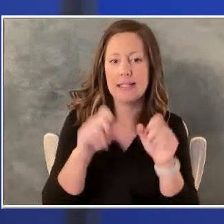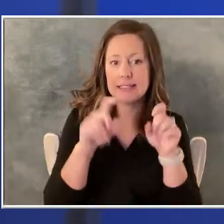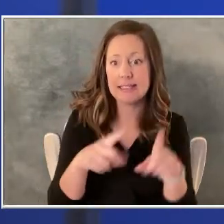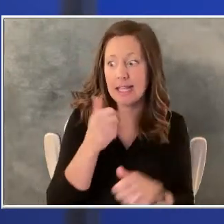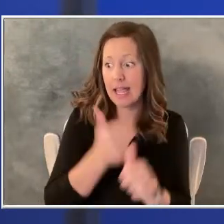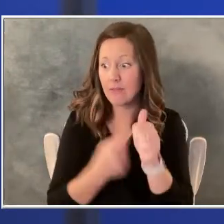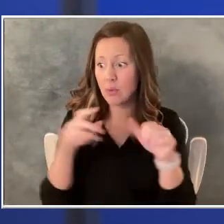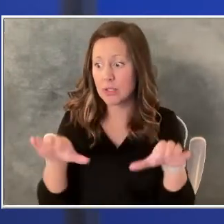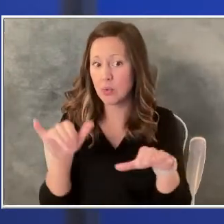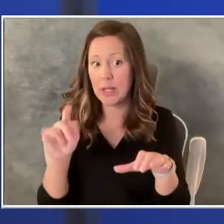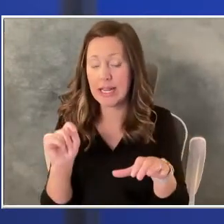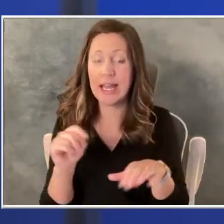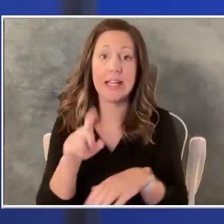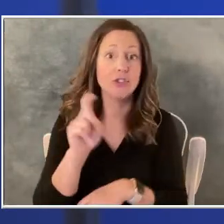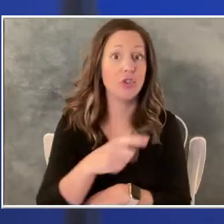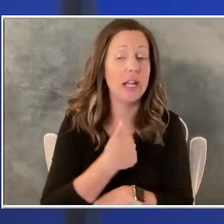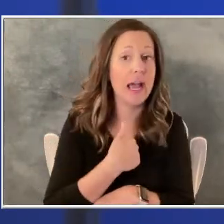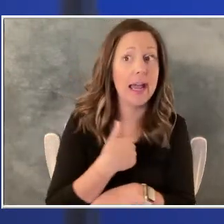should I get genetic testing?